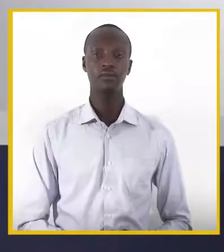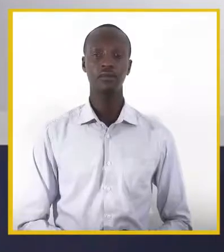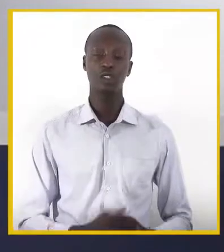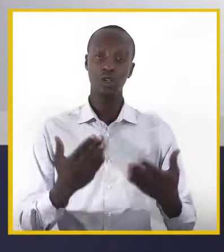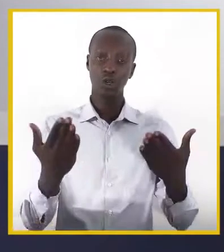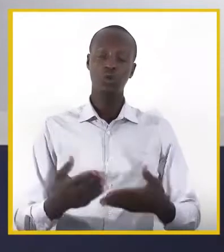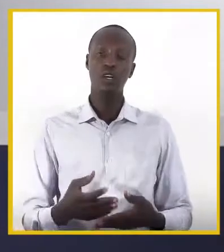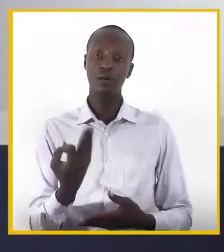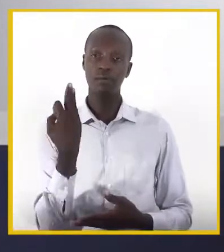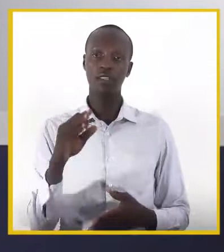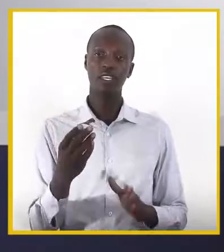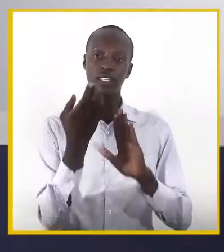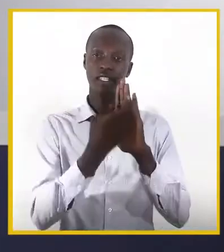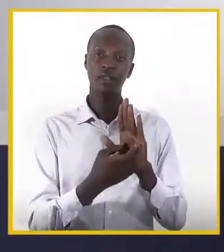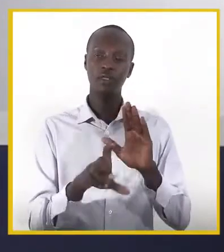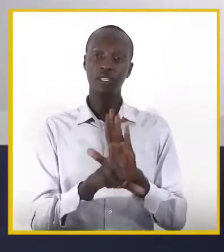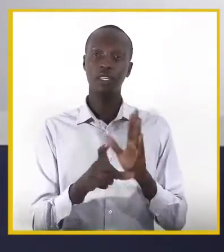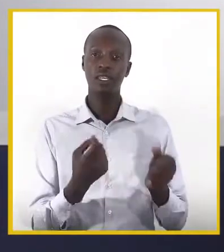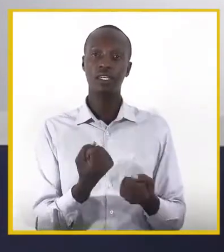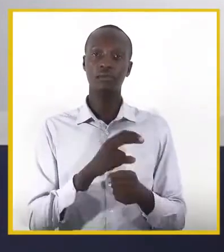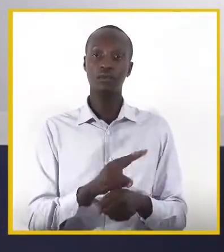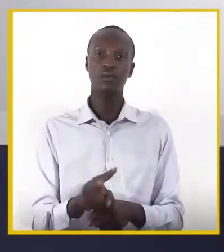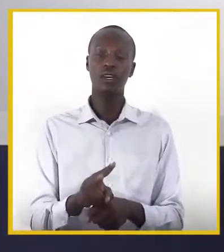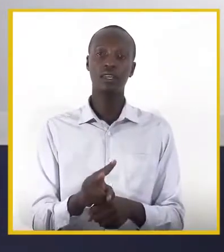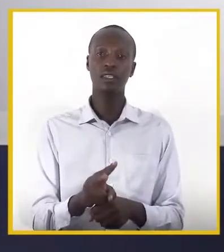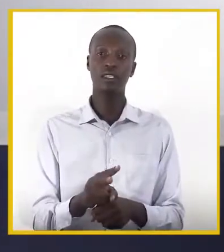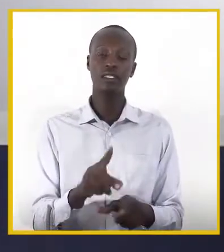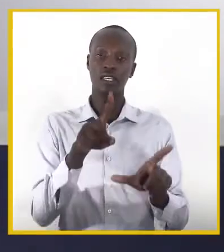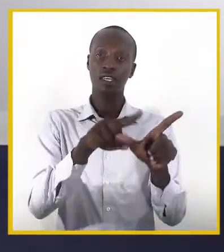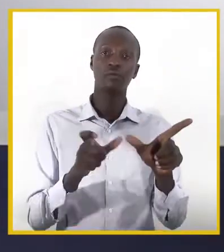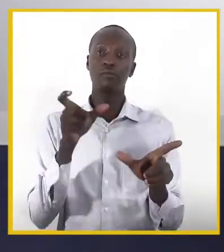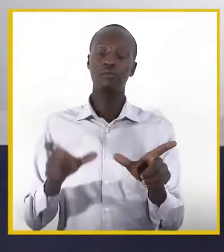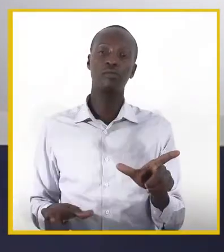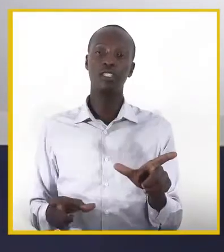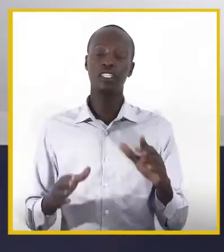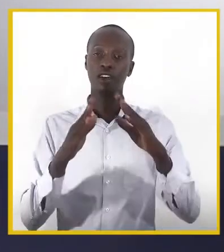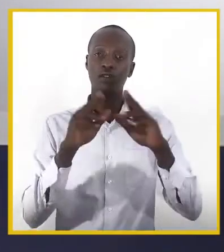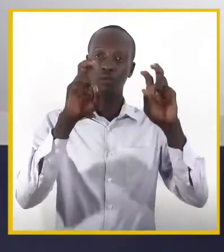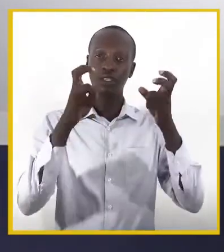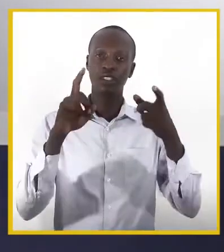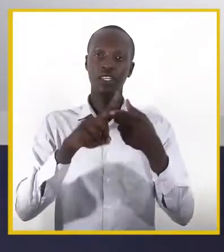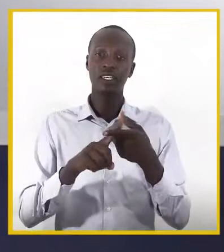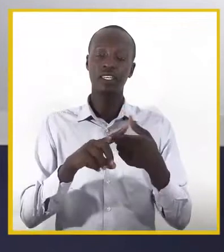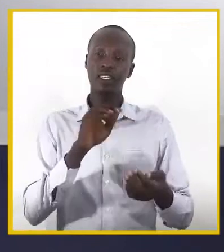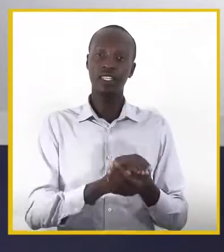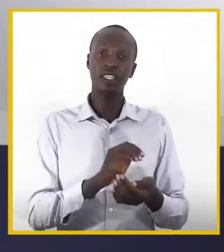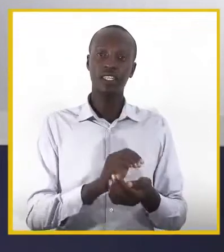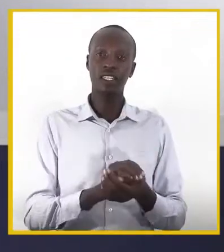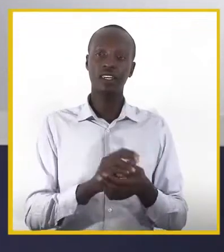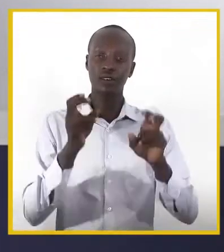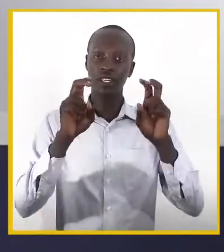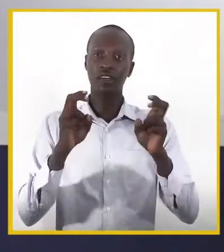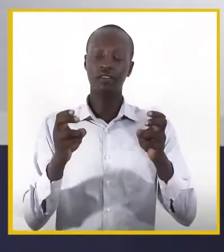Welcome to the third and final segment of Crime Watch. The Minister of Home Affairs and Cultural Heritage, Honorable Kazembe Kazembe, has